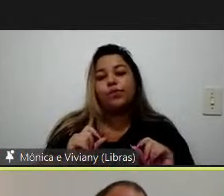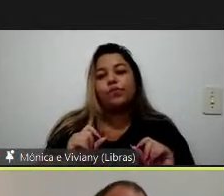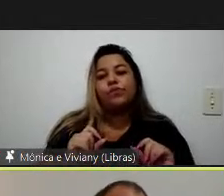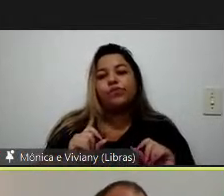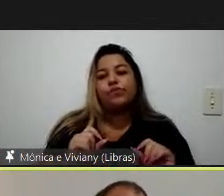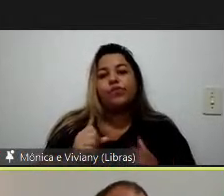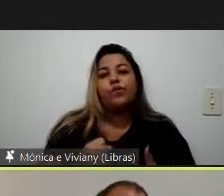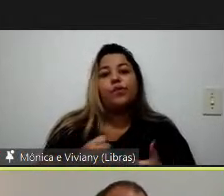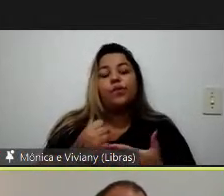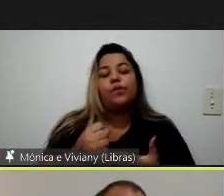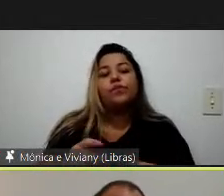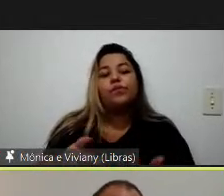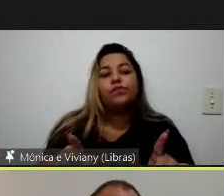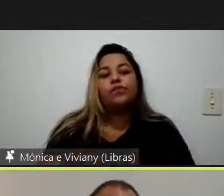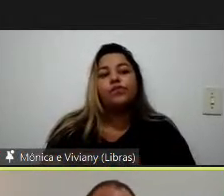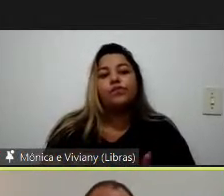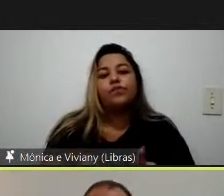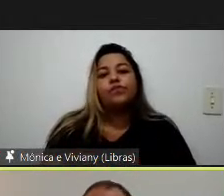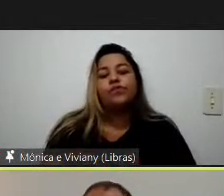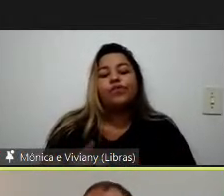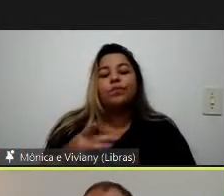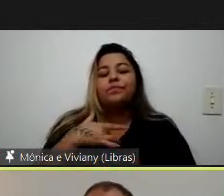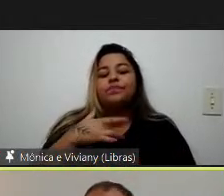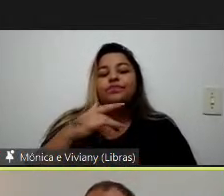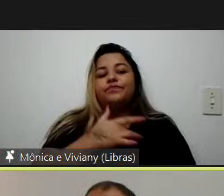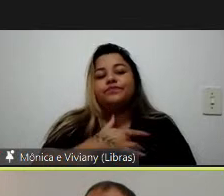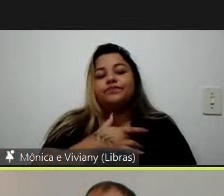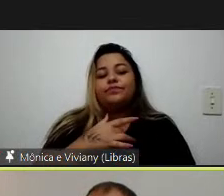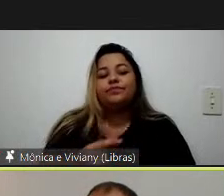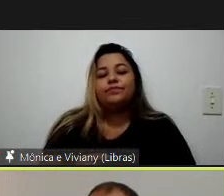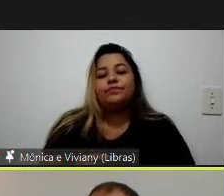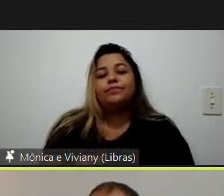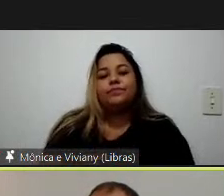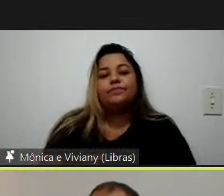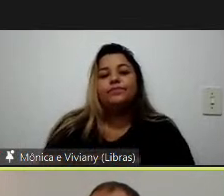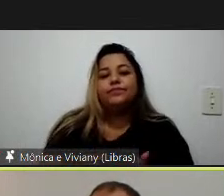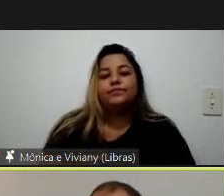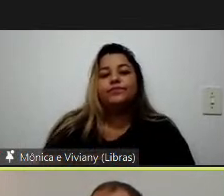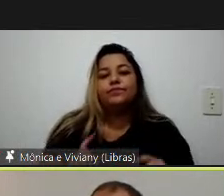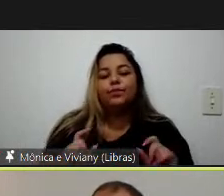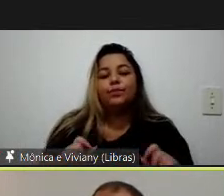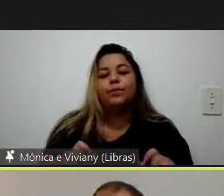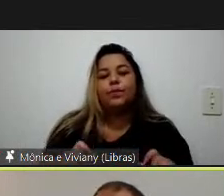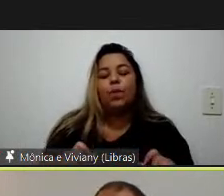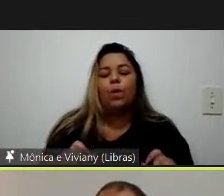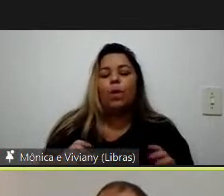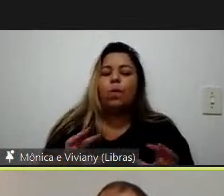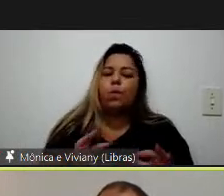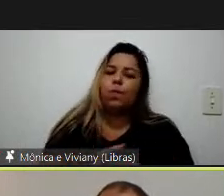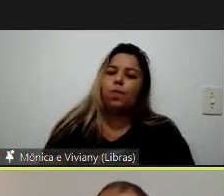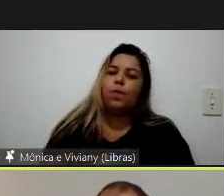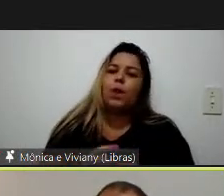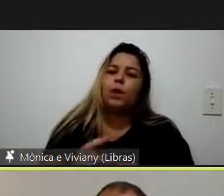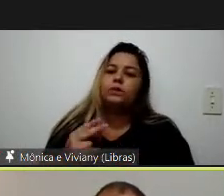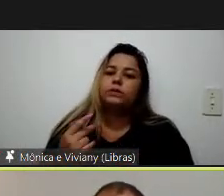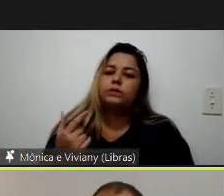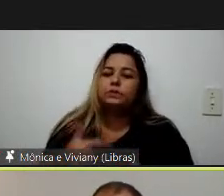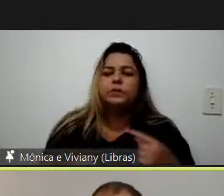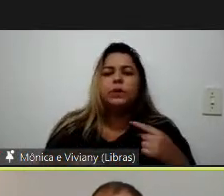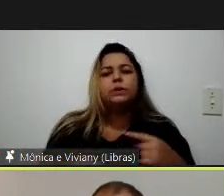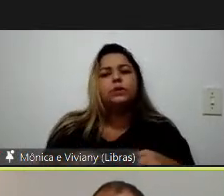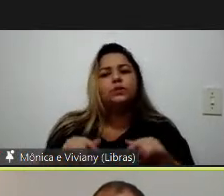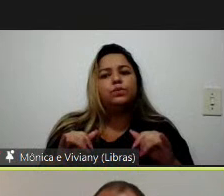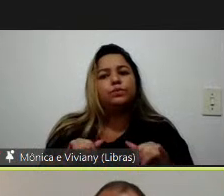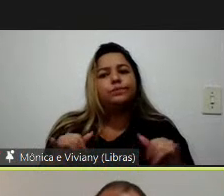So regarding this first point, bridging narratives between discourses on nutrition and primary care. What do I mean with